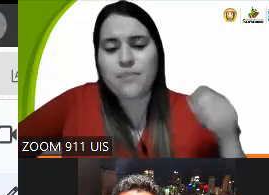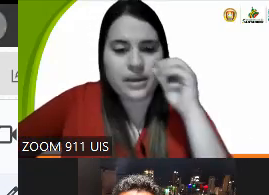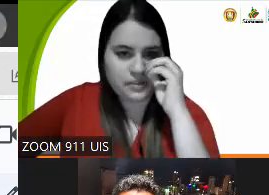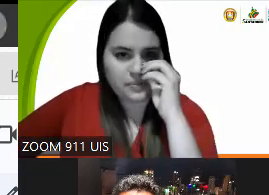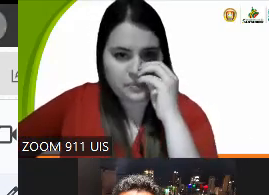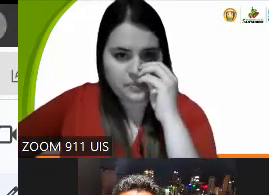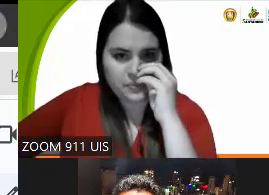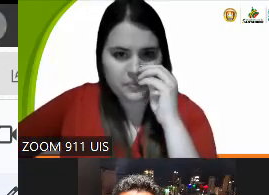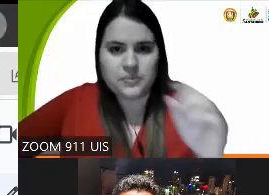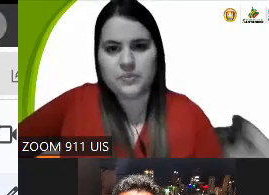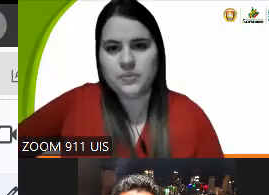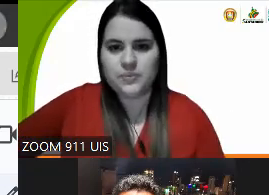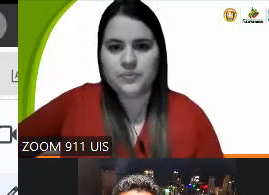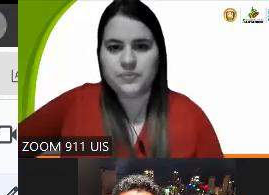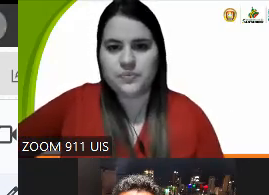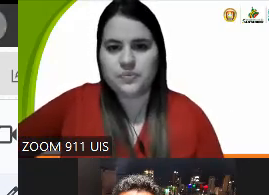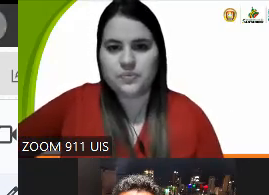this happen?